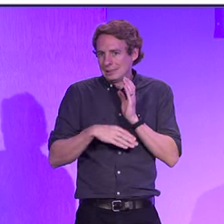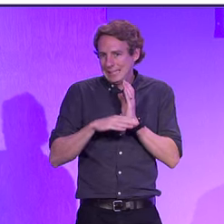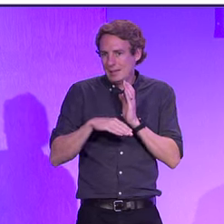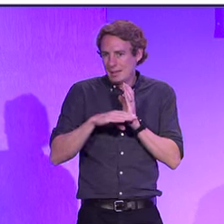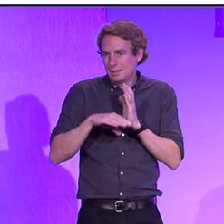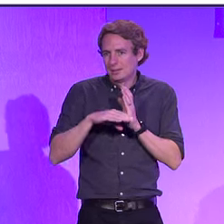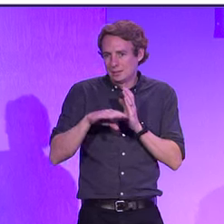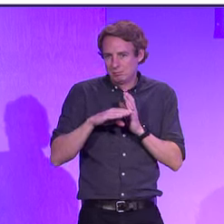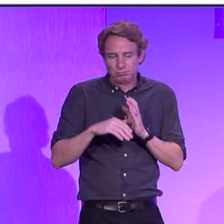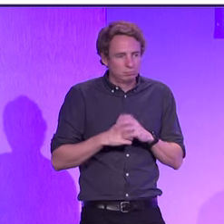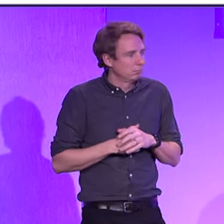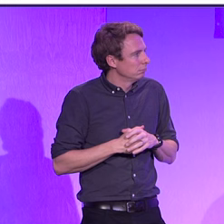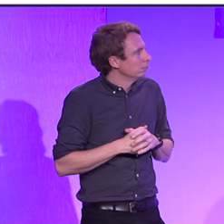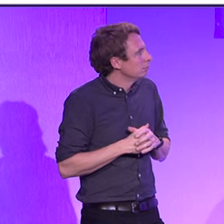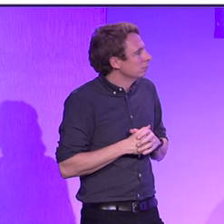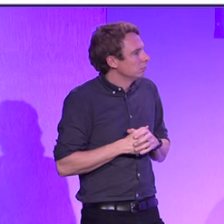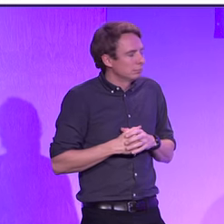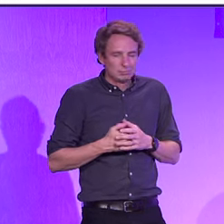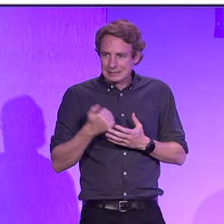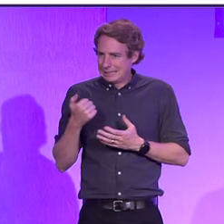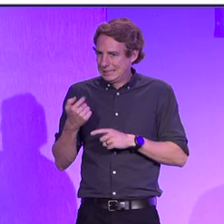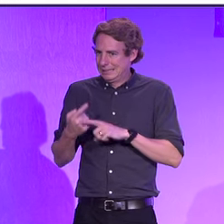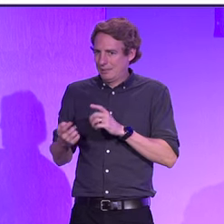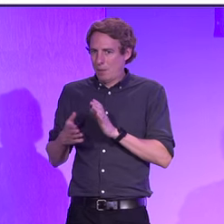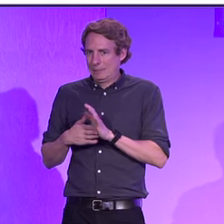not gonna go through it because 6.5 minutes.